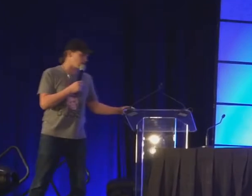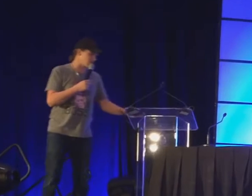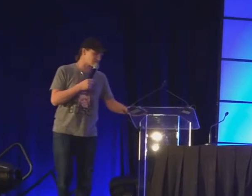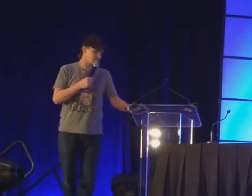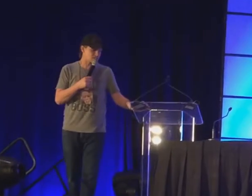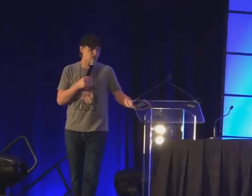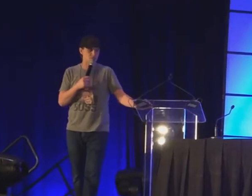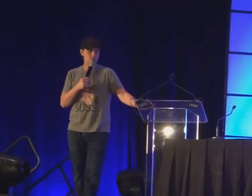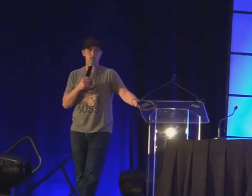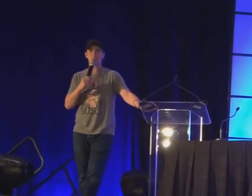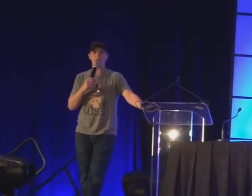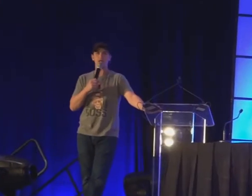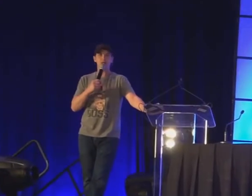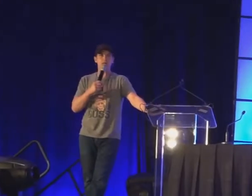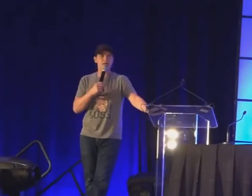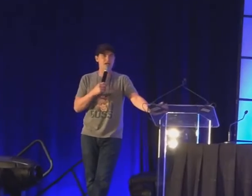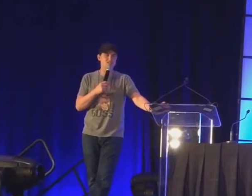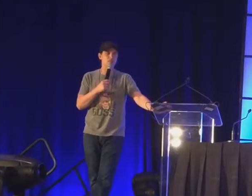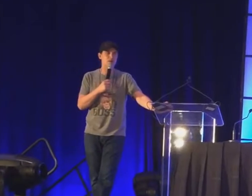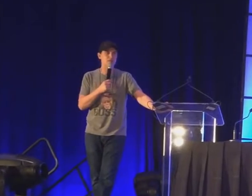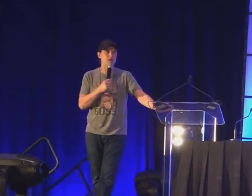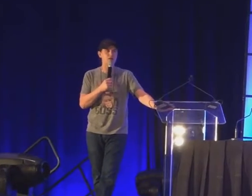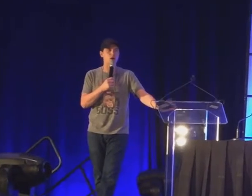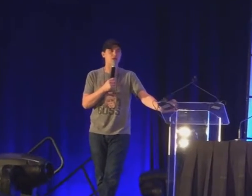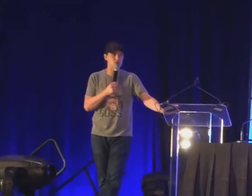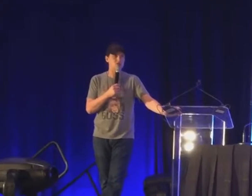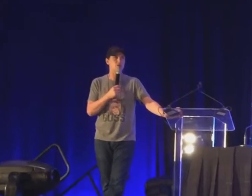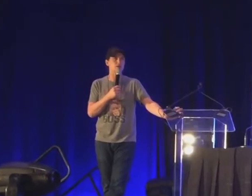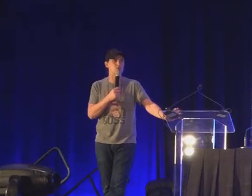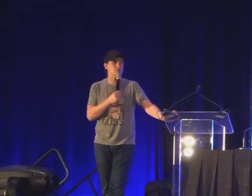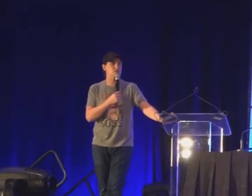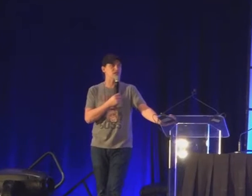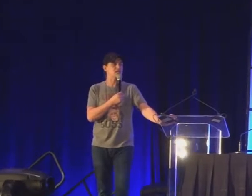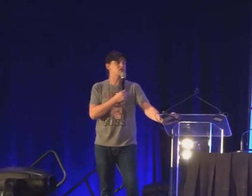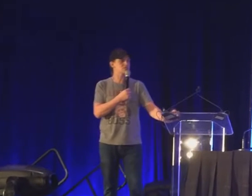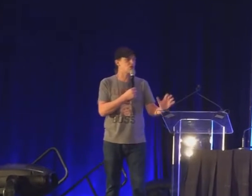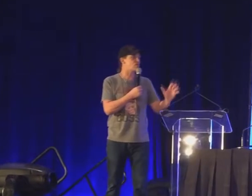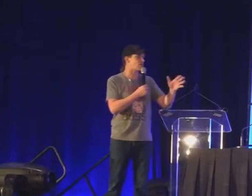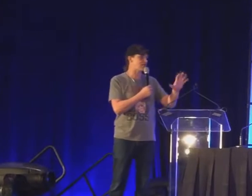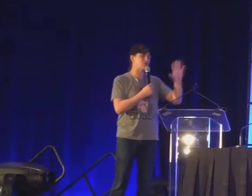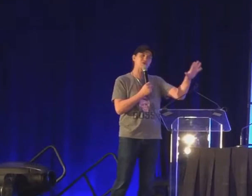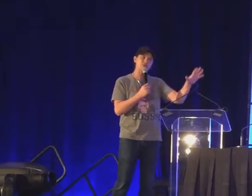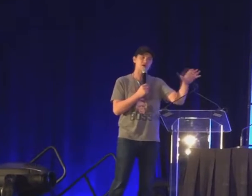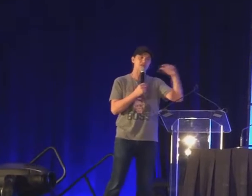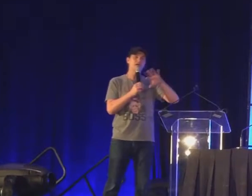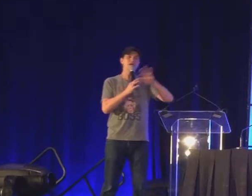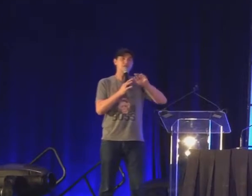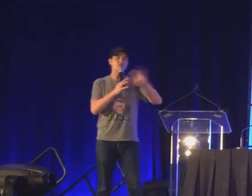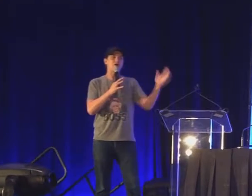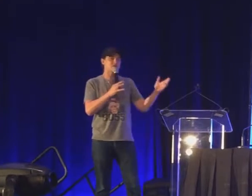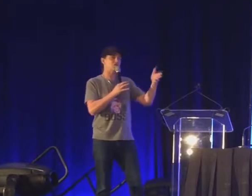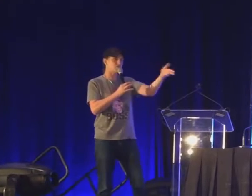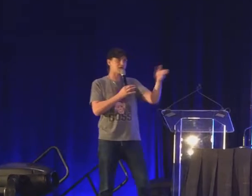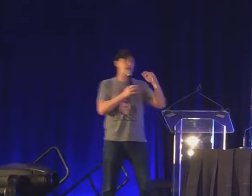apart, so I don't want to say it's 100%, but yeah, it's something I've been wanting to do, and I'm really digging it so far. Again, I've only